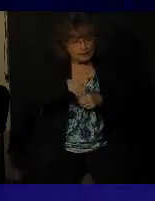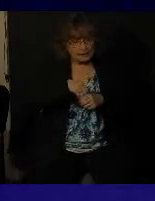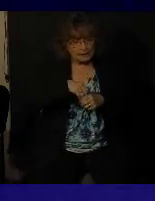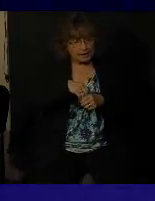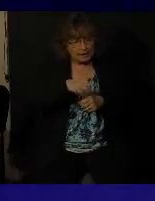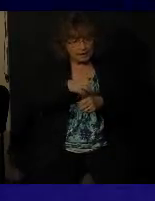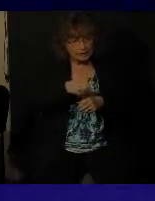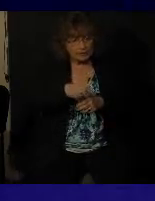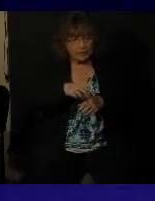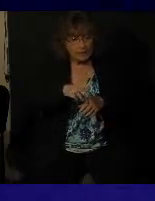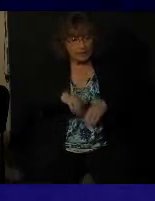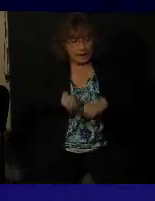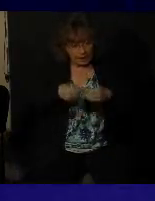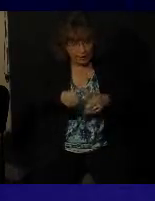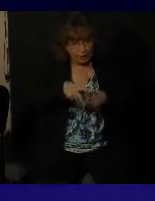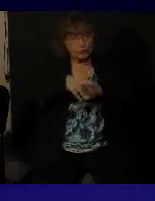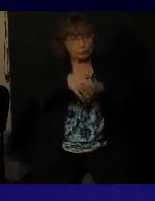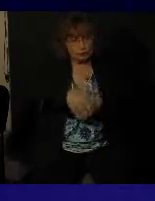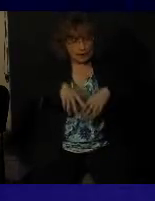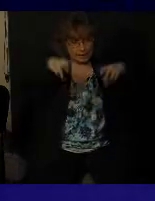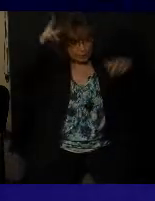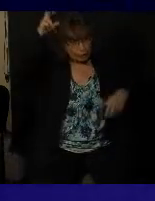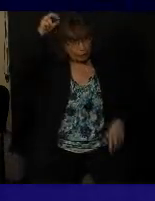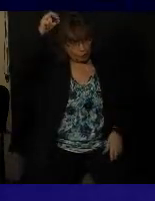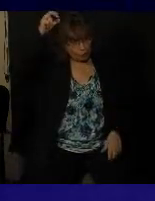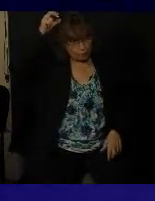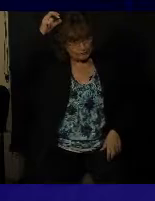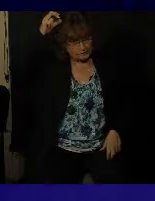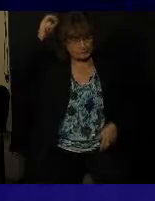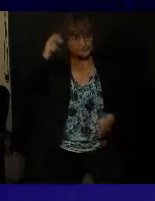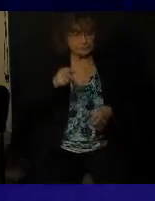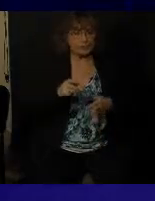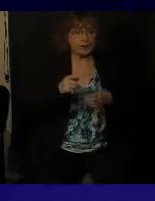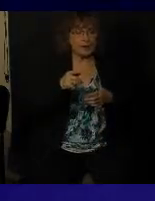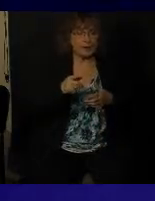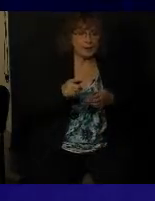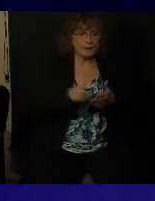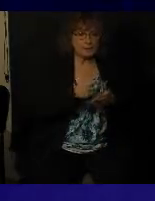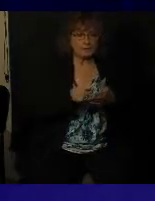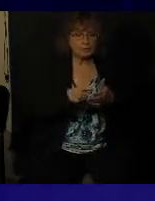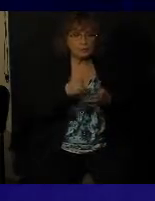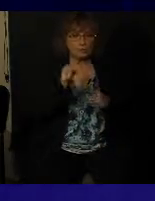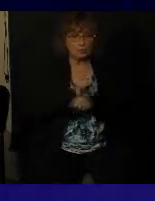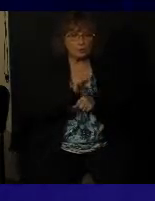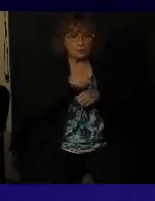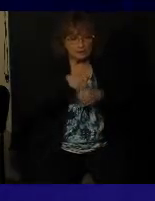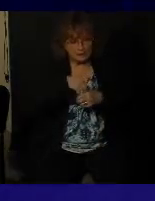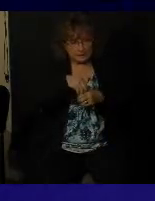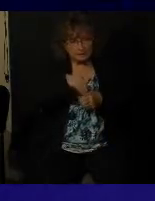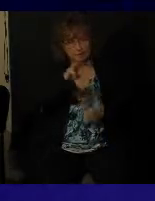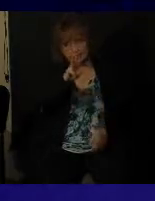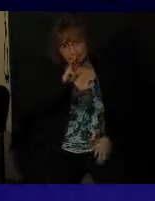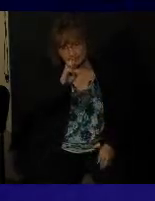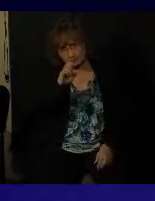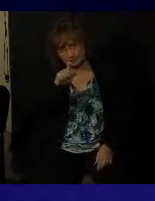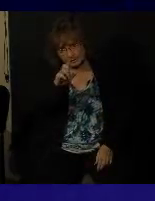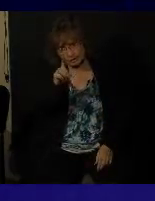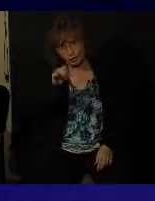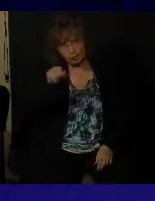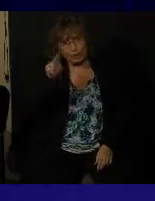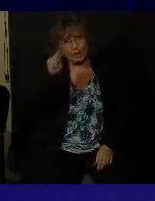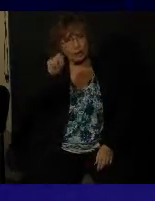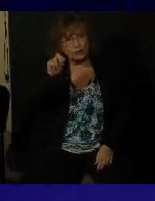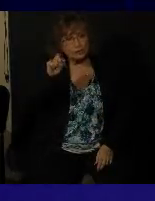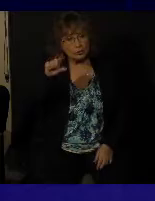riding, like in the video, wood shop, and I was on the bee team, the beekeeping team, so that was really cool. Salem taught me to